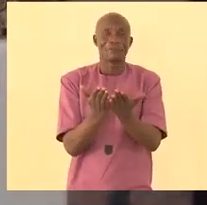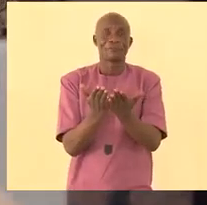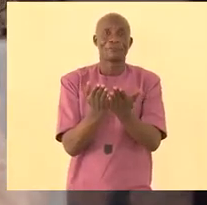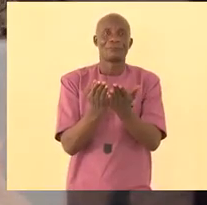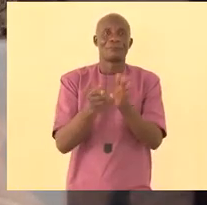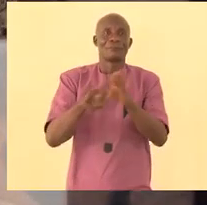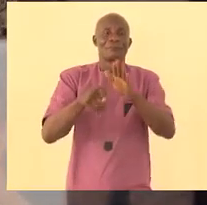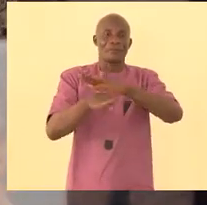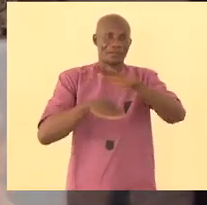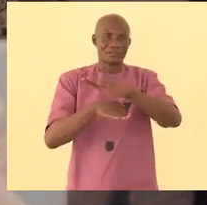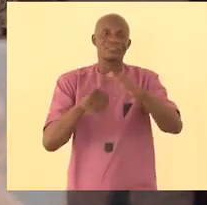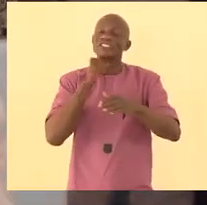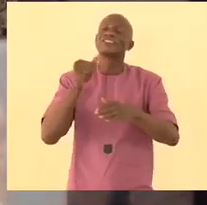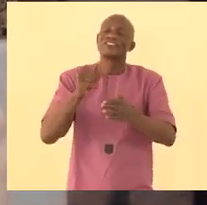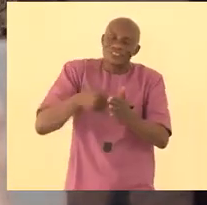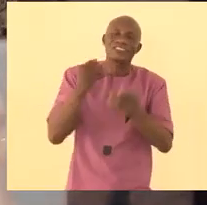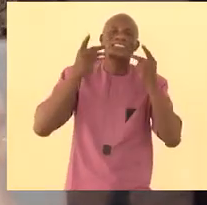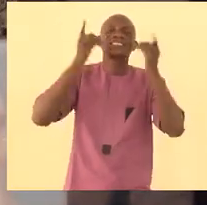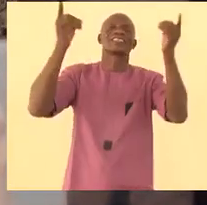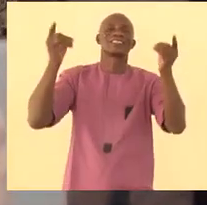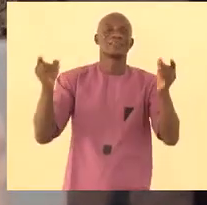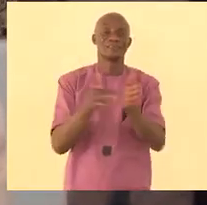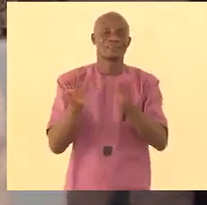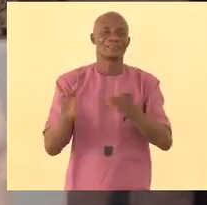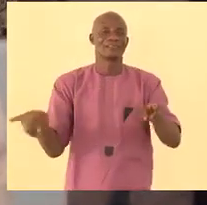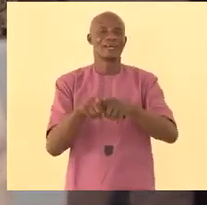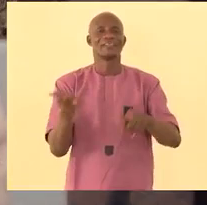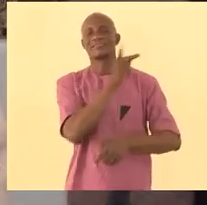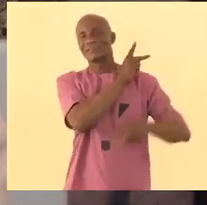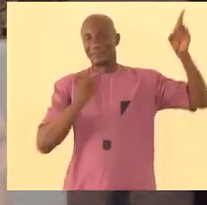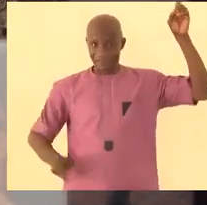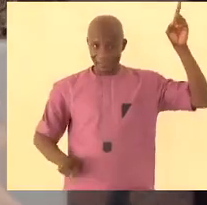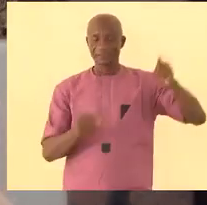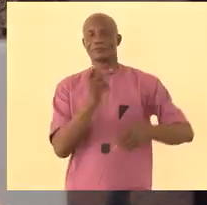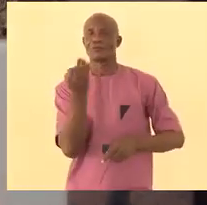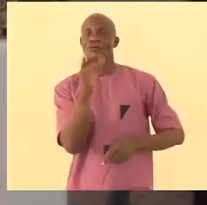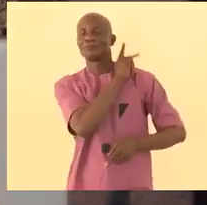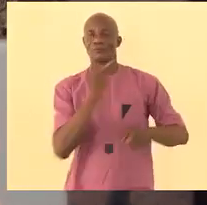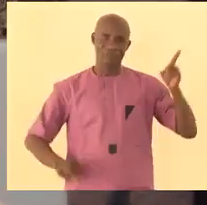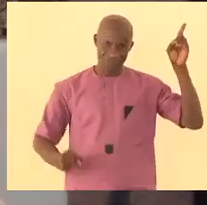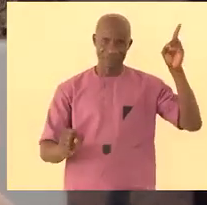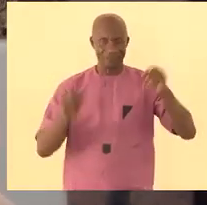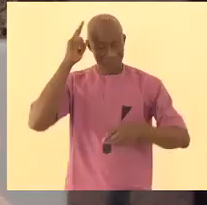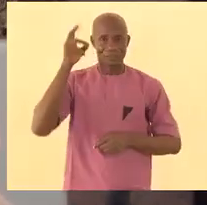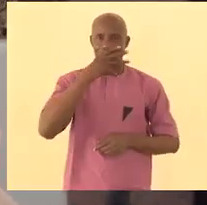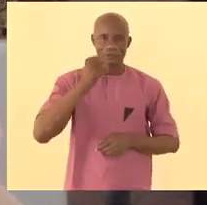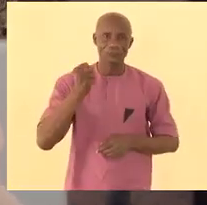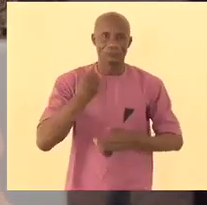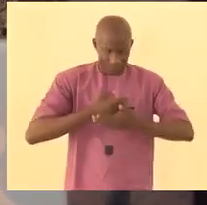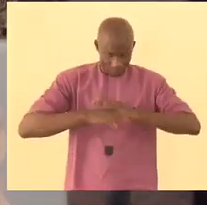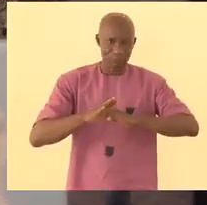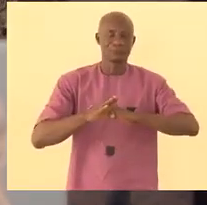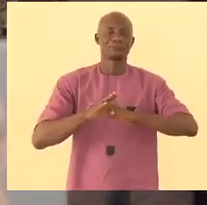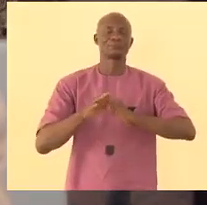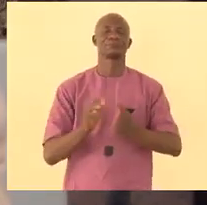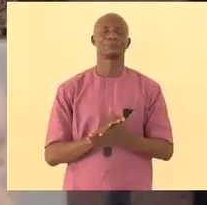just declare Jesus as King of Kings. It is that Jesus is King of Kings. He was only